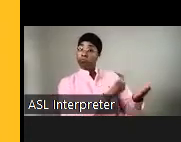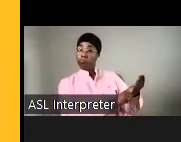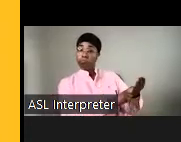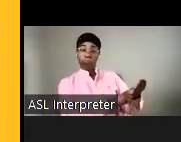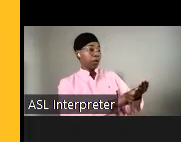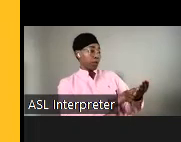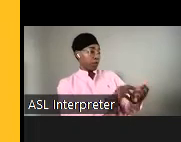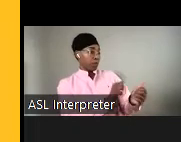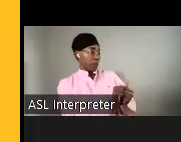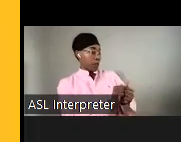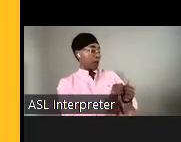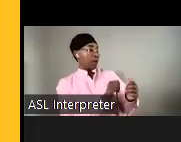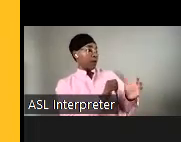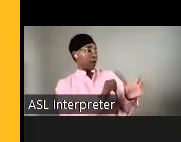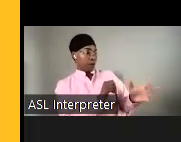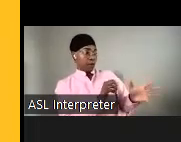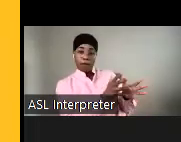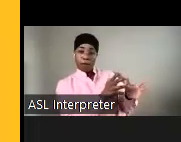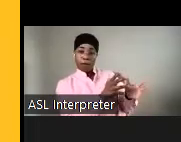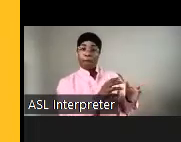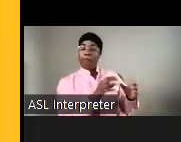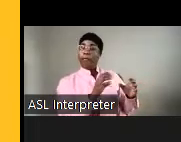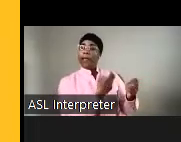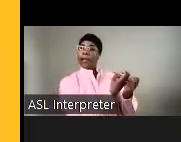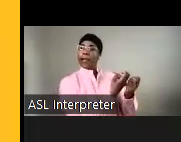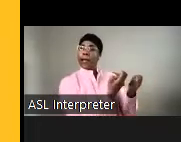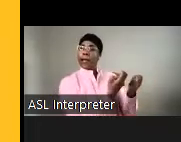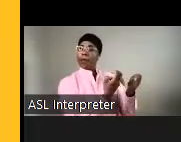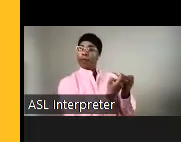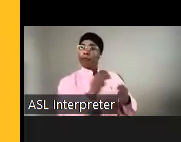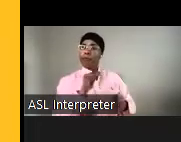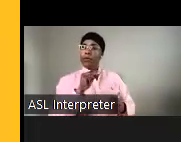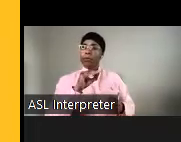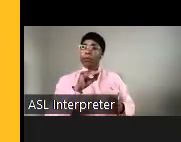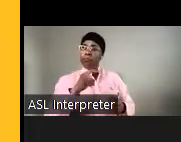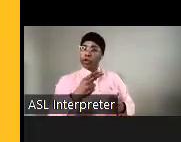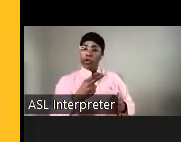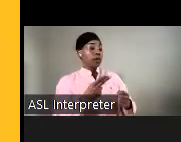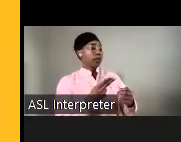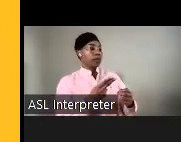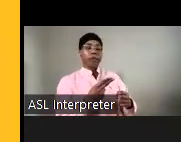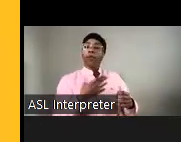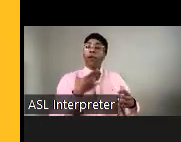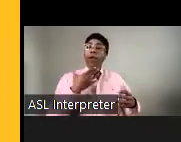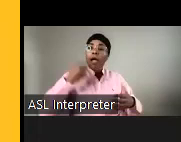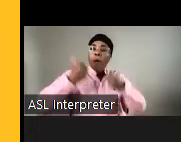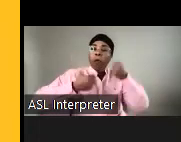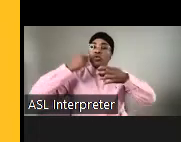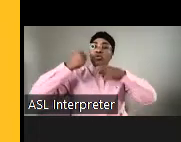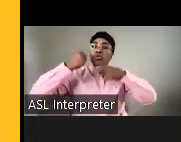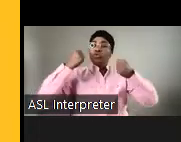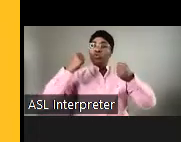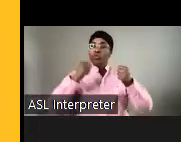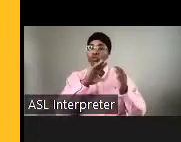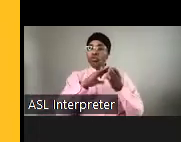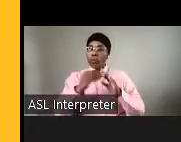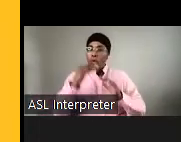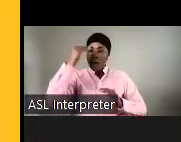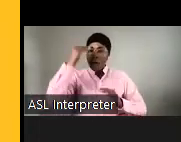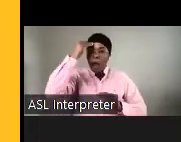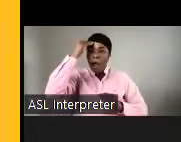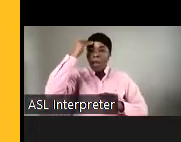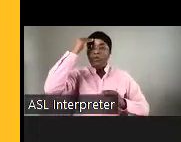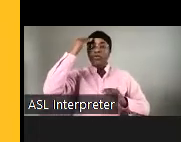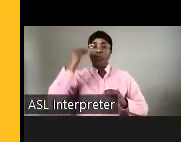a bunch of semi-structured interviews with elders and community knowledge holders. We did